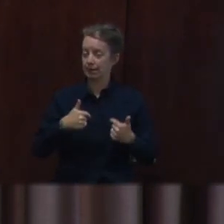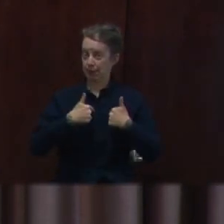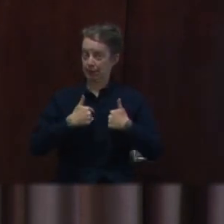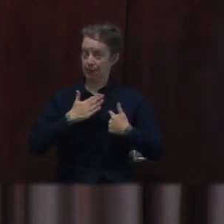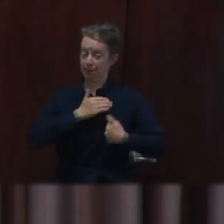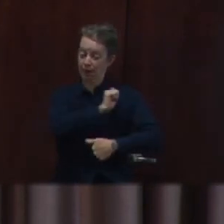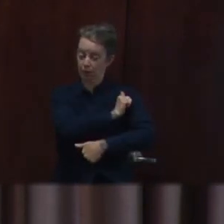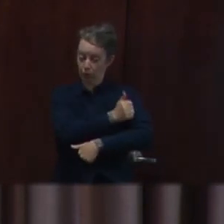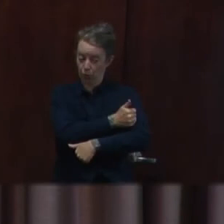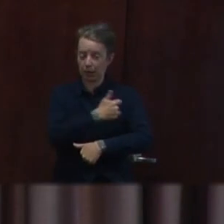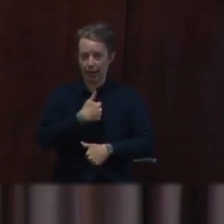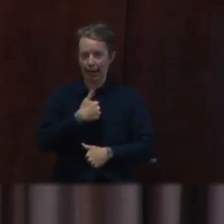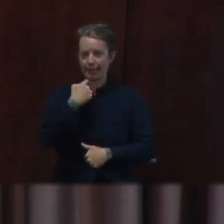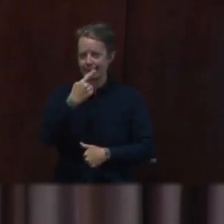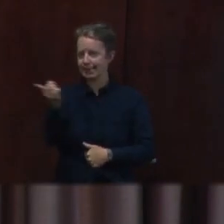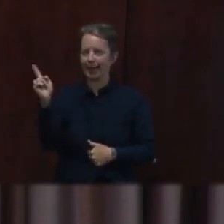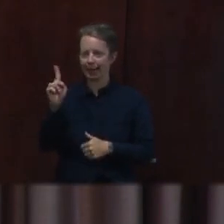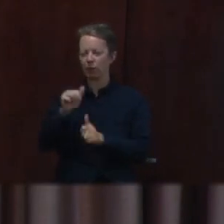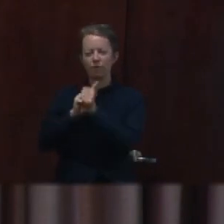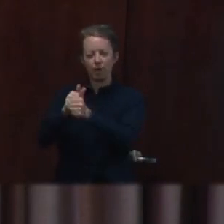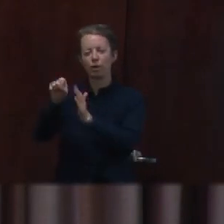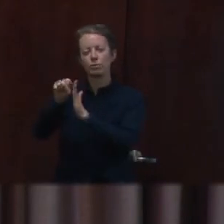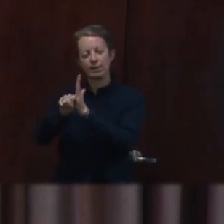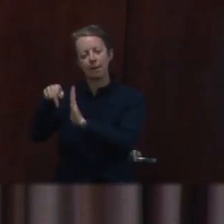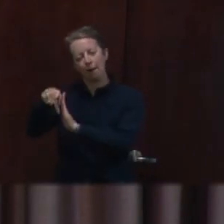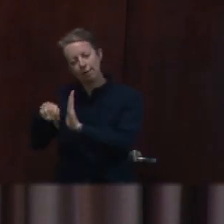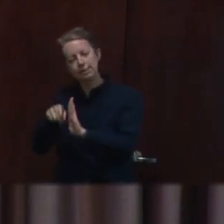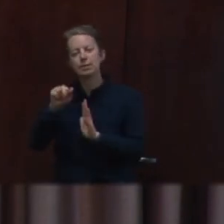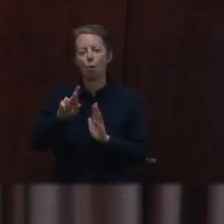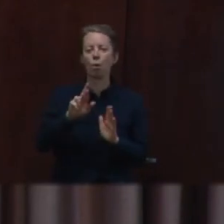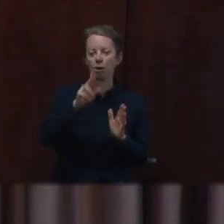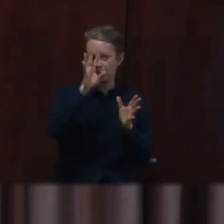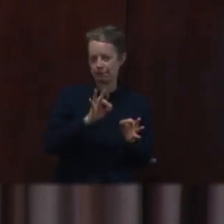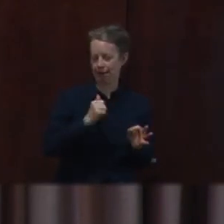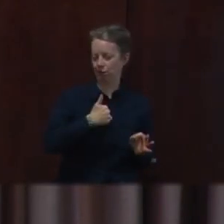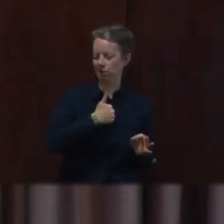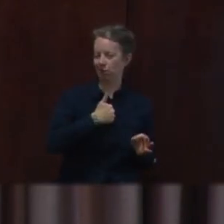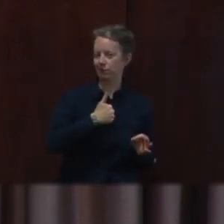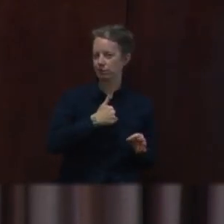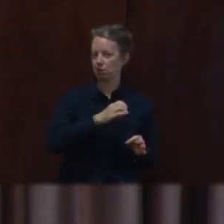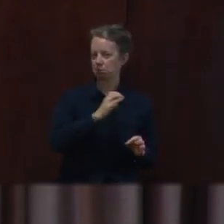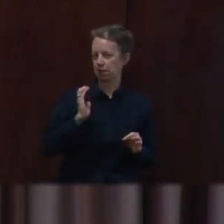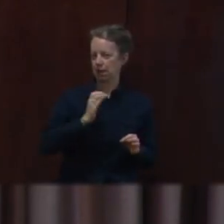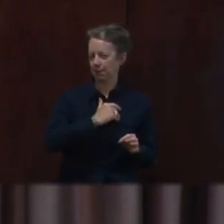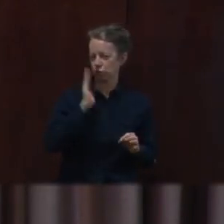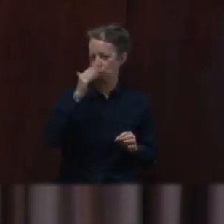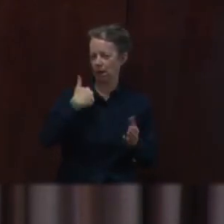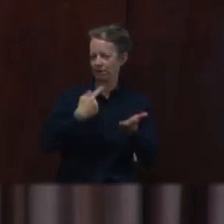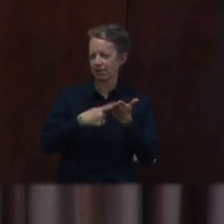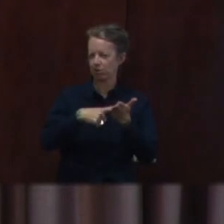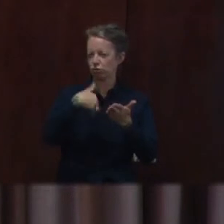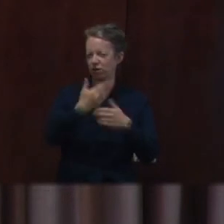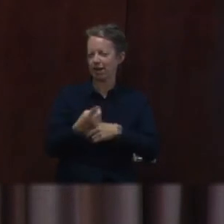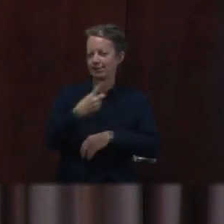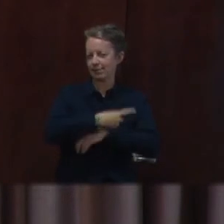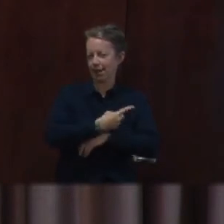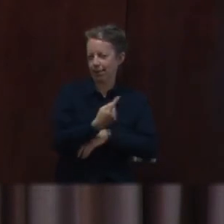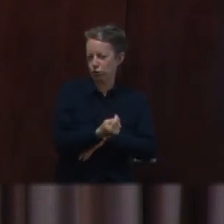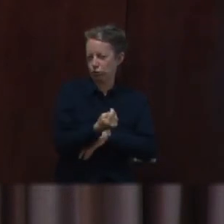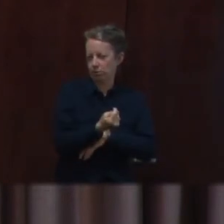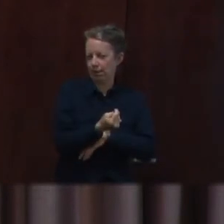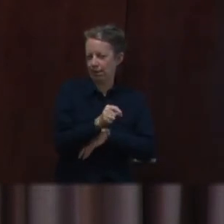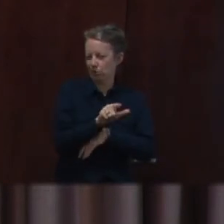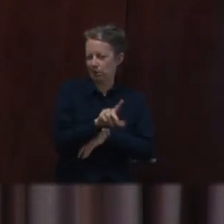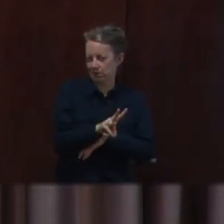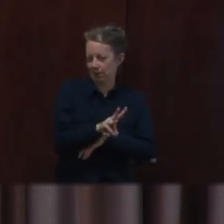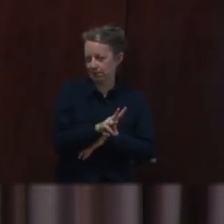to go to the state policy, or the commission can meet the next day. So if we could also have a commission discussion about it at that meeting as well, if we